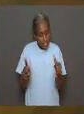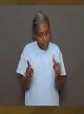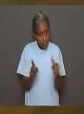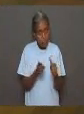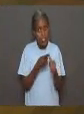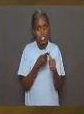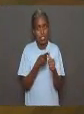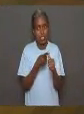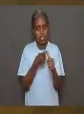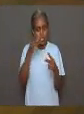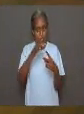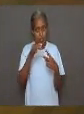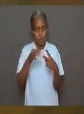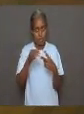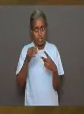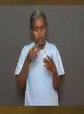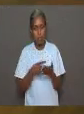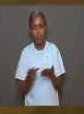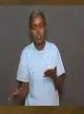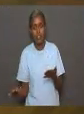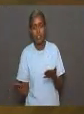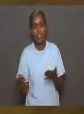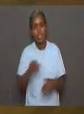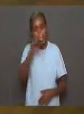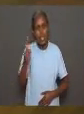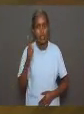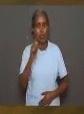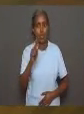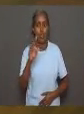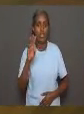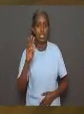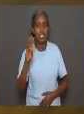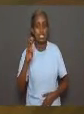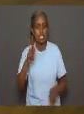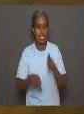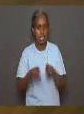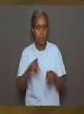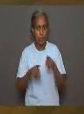chair can be filled by any one of the 6 people.